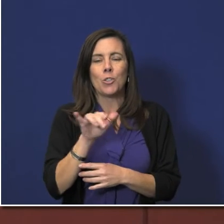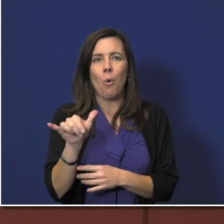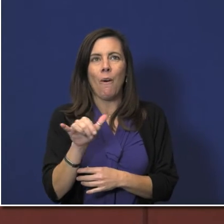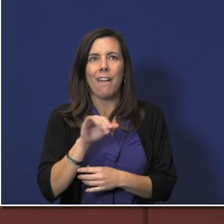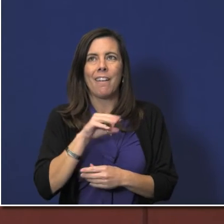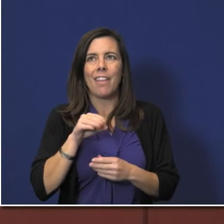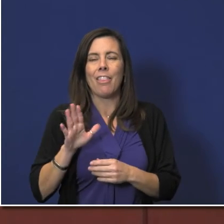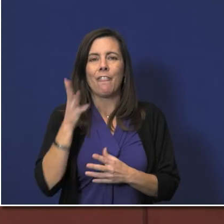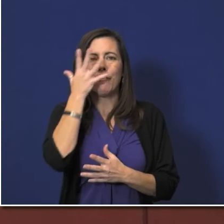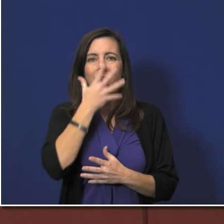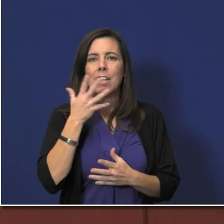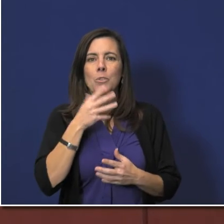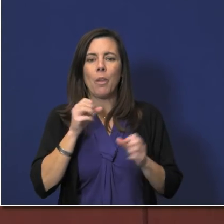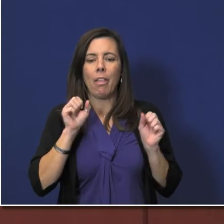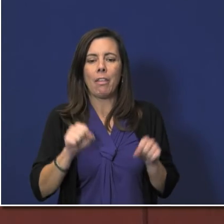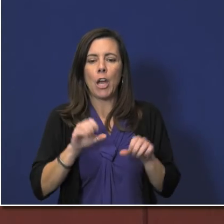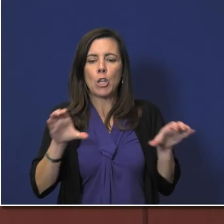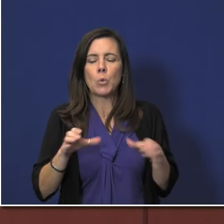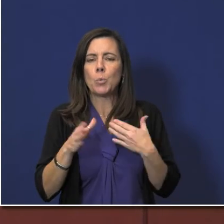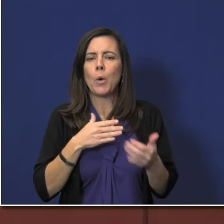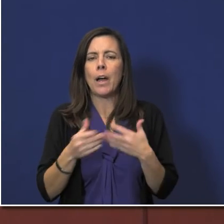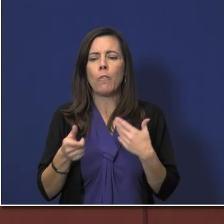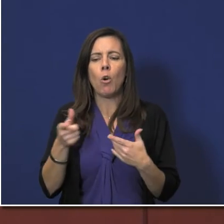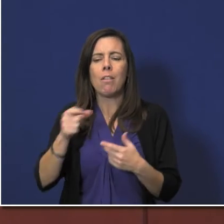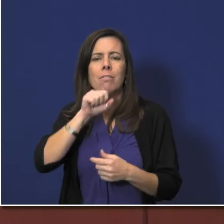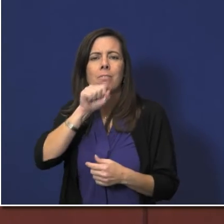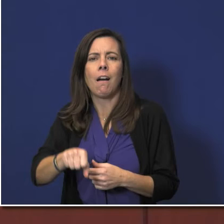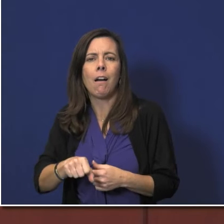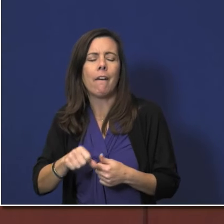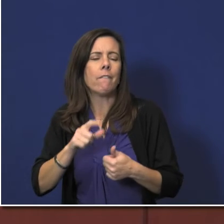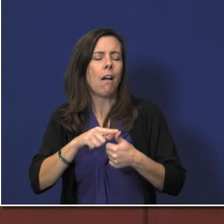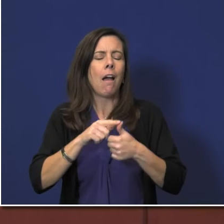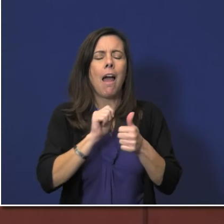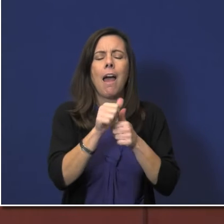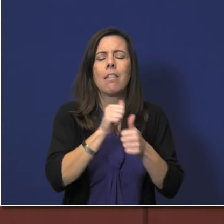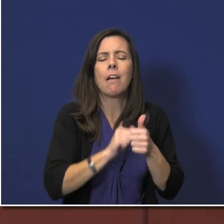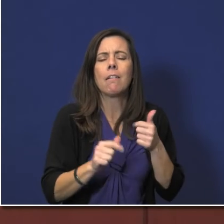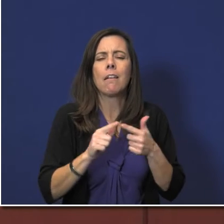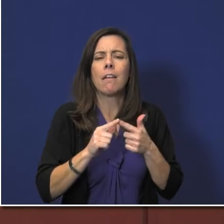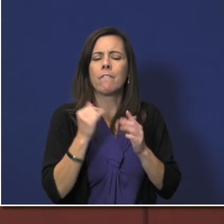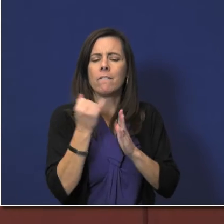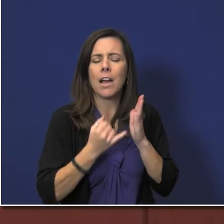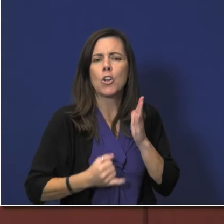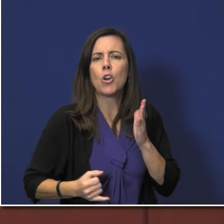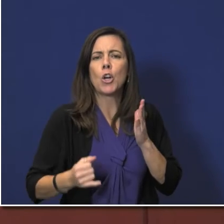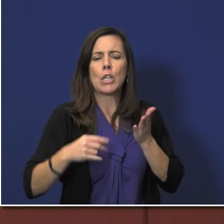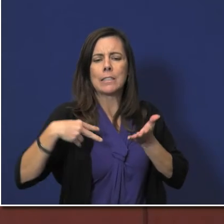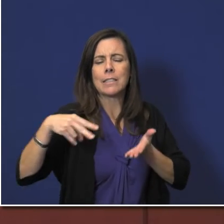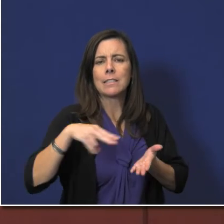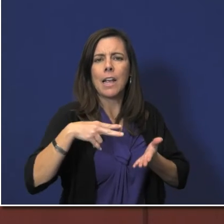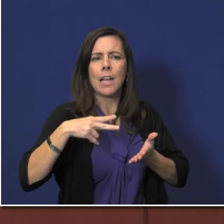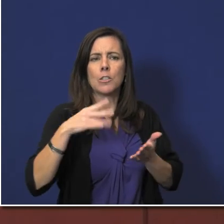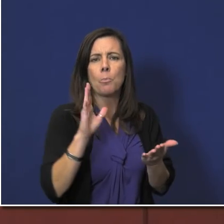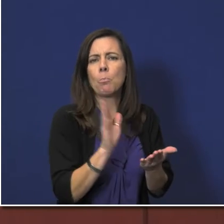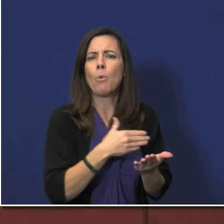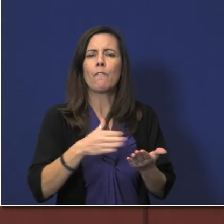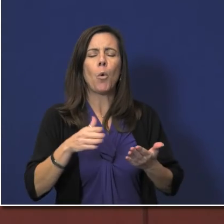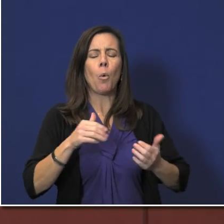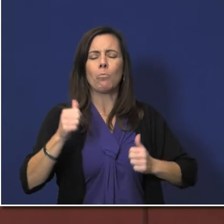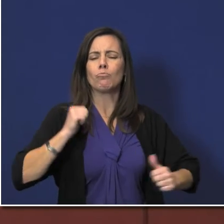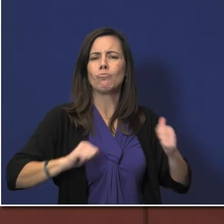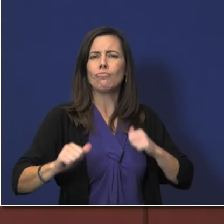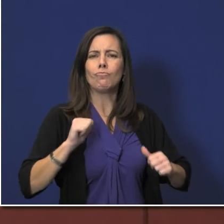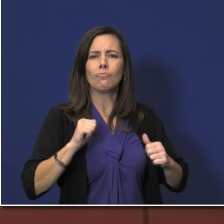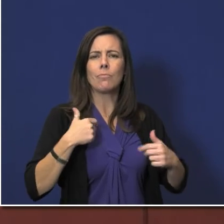love, whether it be athletics, fine arts, whatever it is, it makes it worth it. So I'm waiting